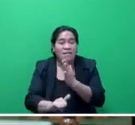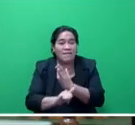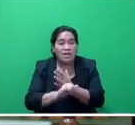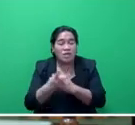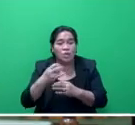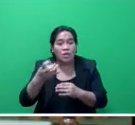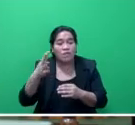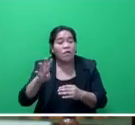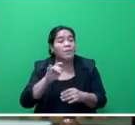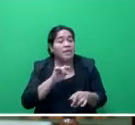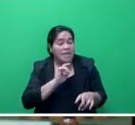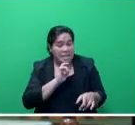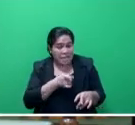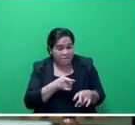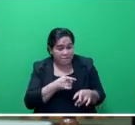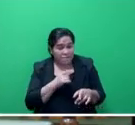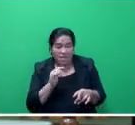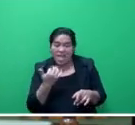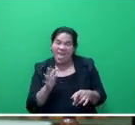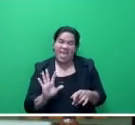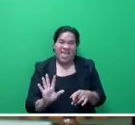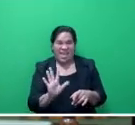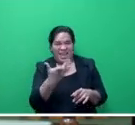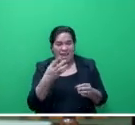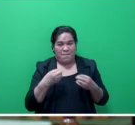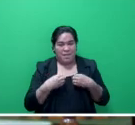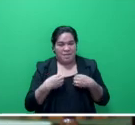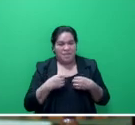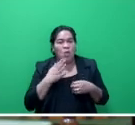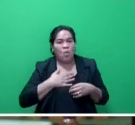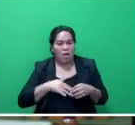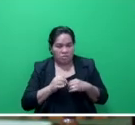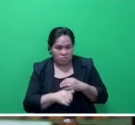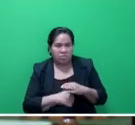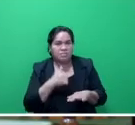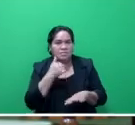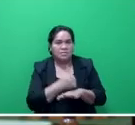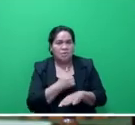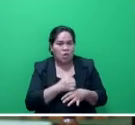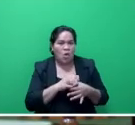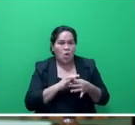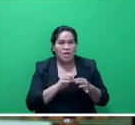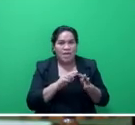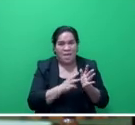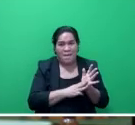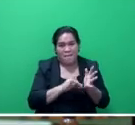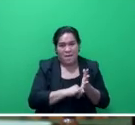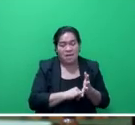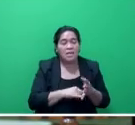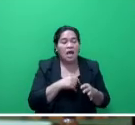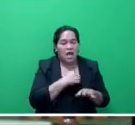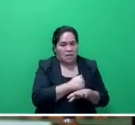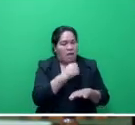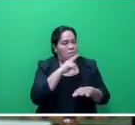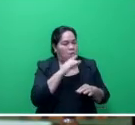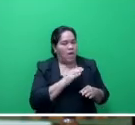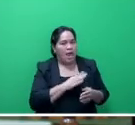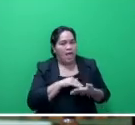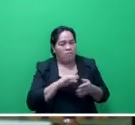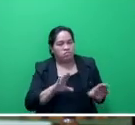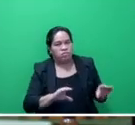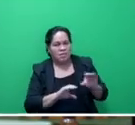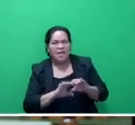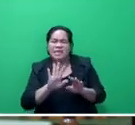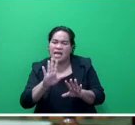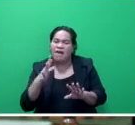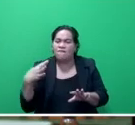voluntarily implement VMS now, government will provide a 300% tax deduction on the implementation cost. Although it is voluntary, we